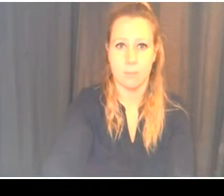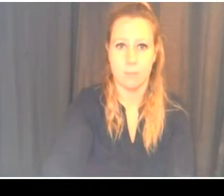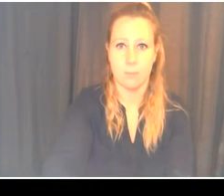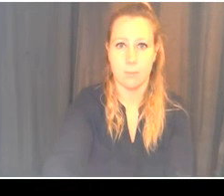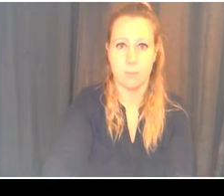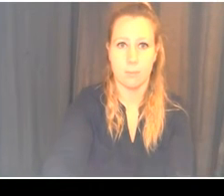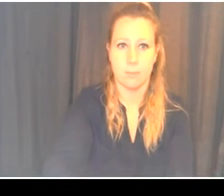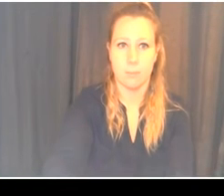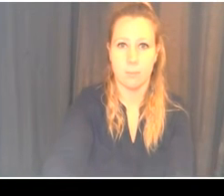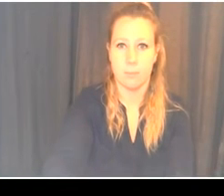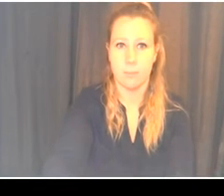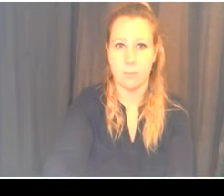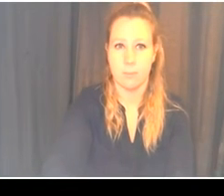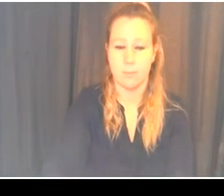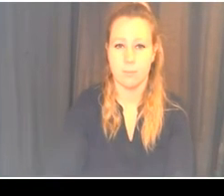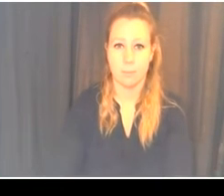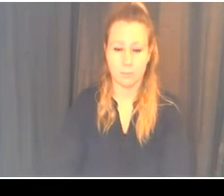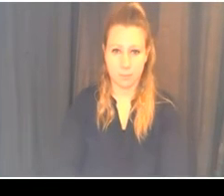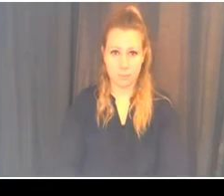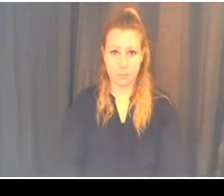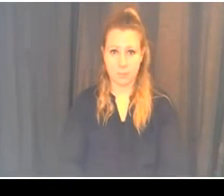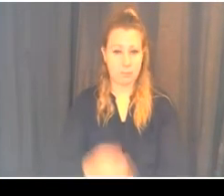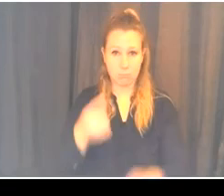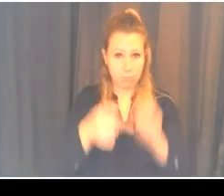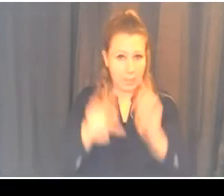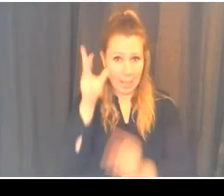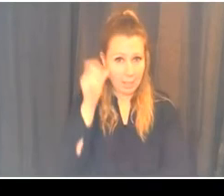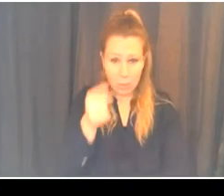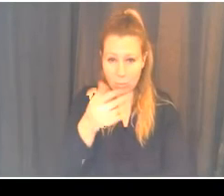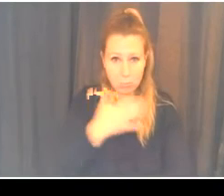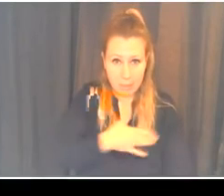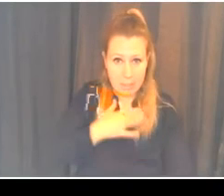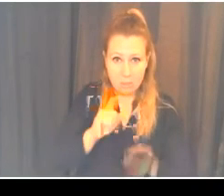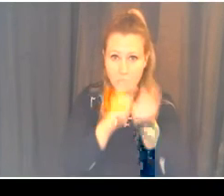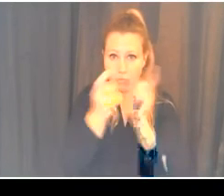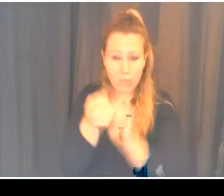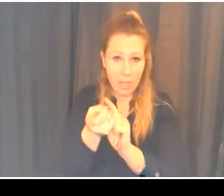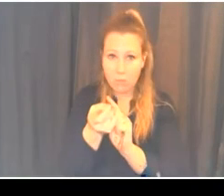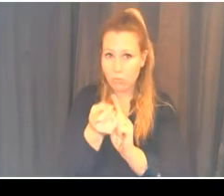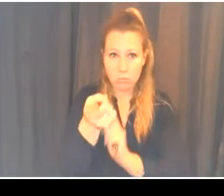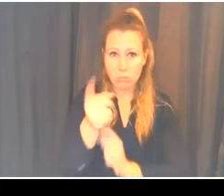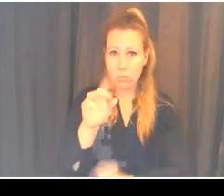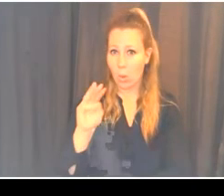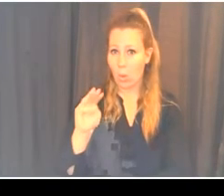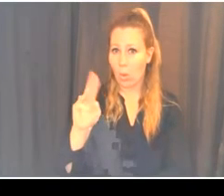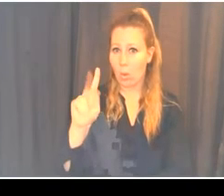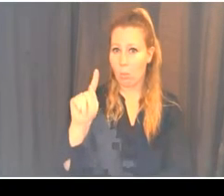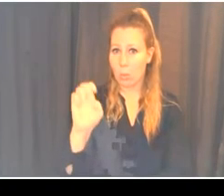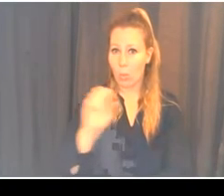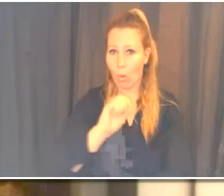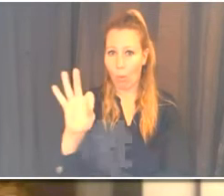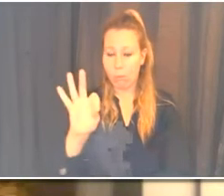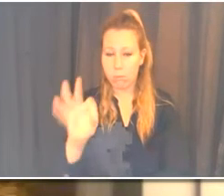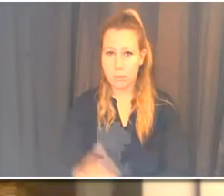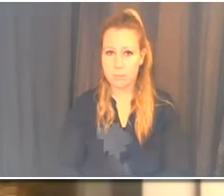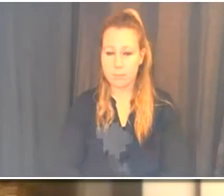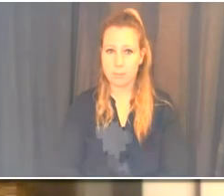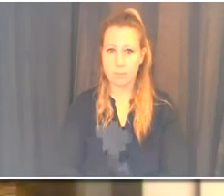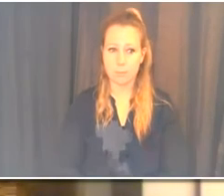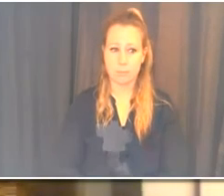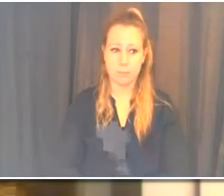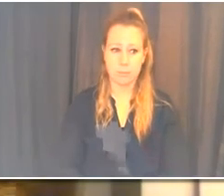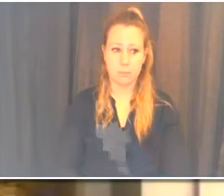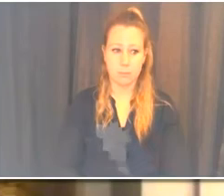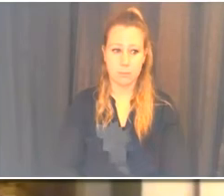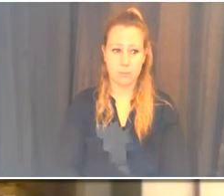yourself it looks like she may be having some difficulties with her a maybe we should go to the next witness please okay uh Miss box from